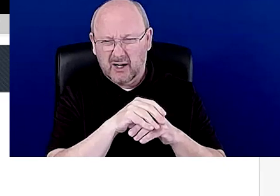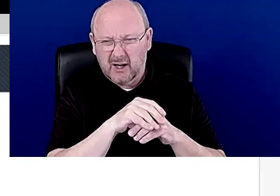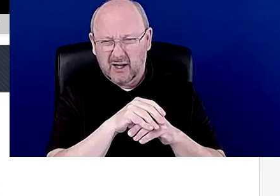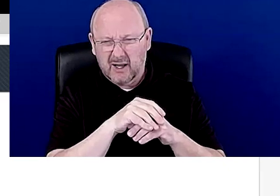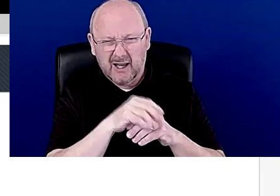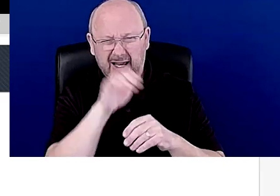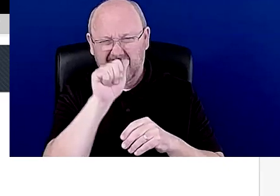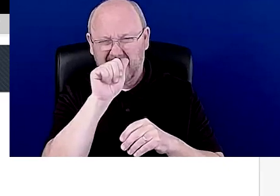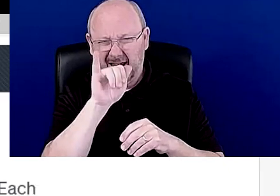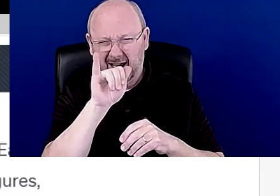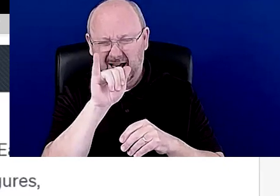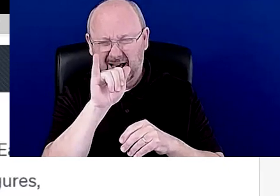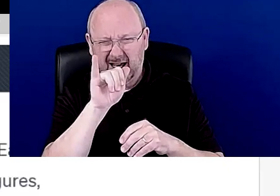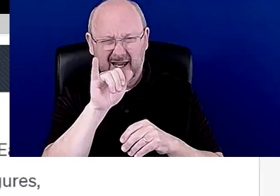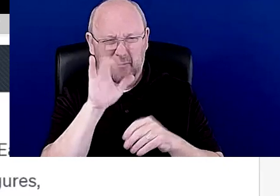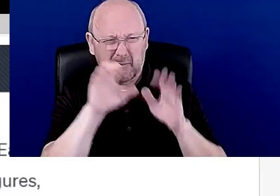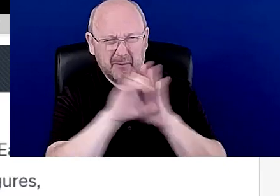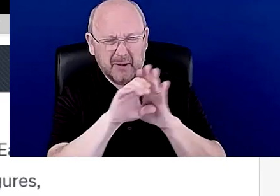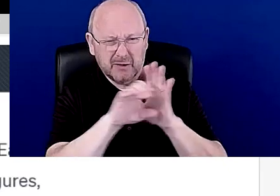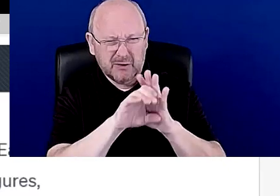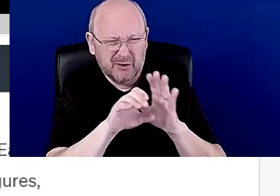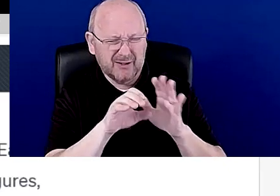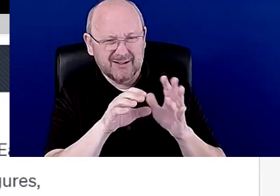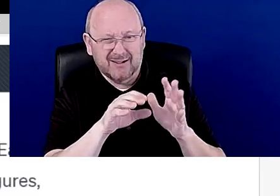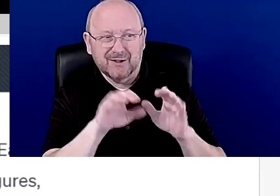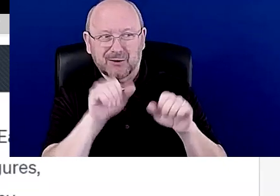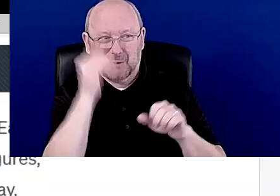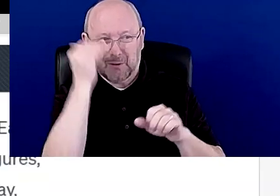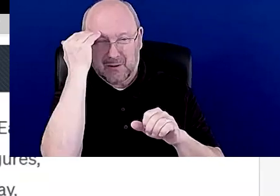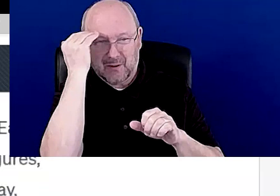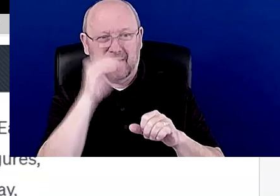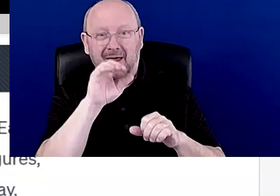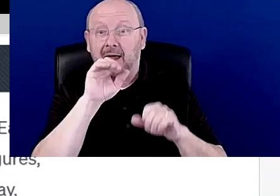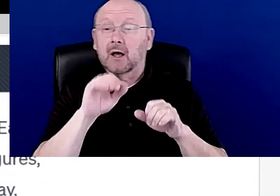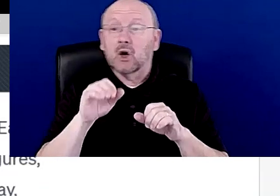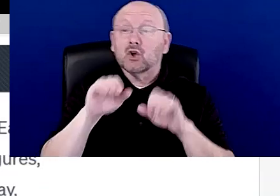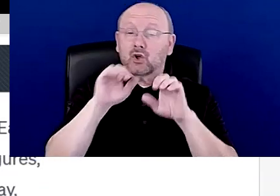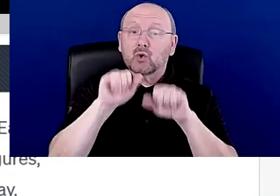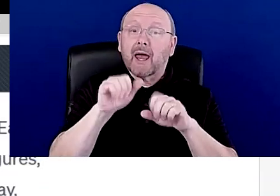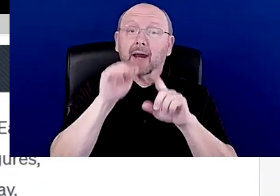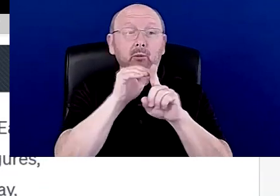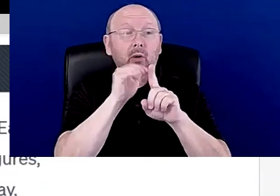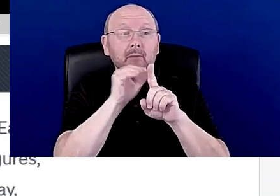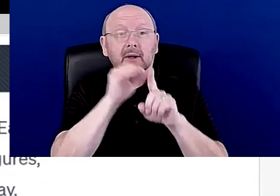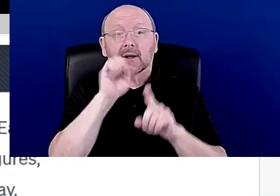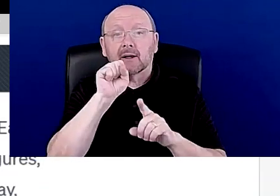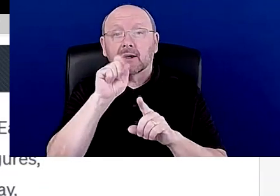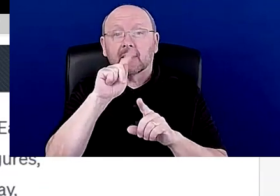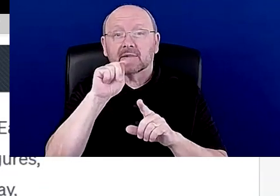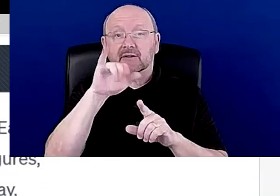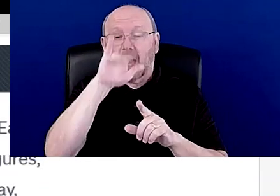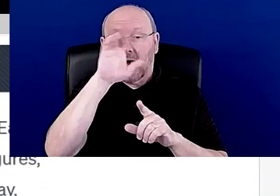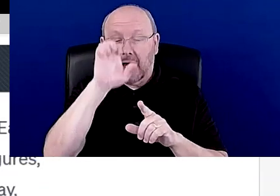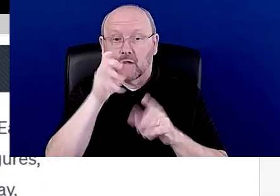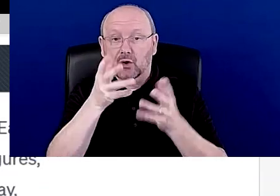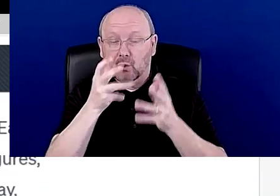AI generated look. Yeah, you can prompt it to the exact kind of style that you want. I will say being an image creator, it is Dolly, but